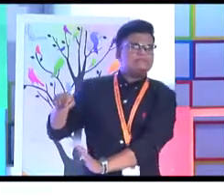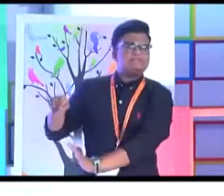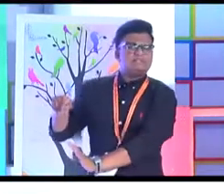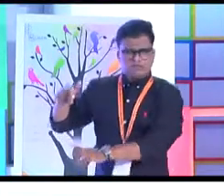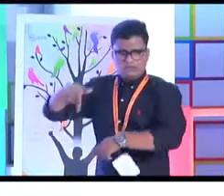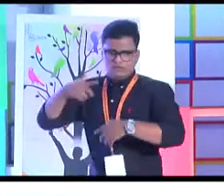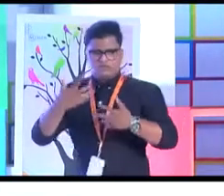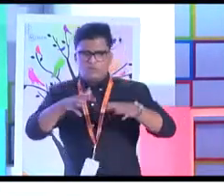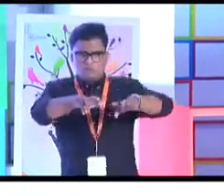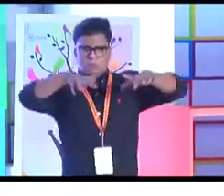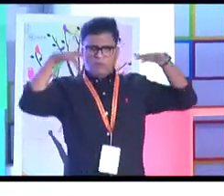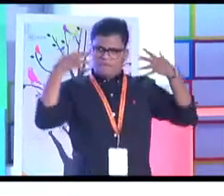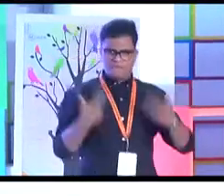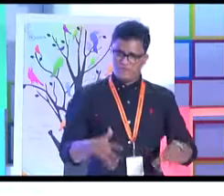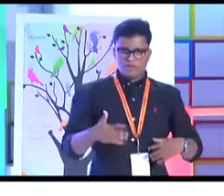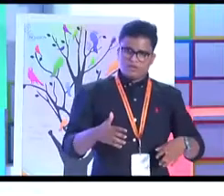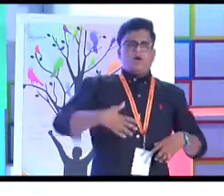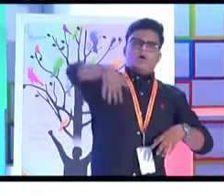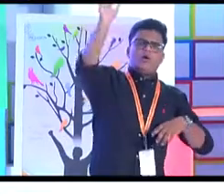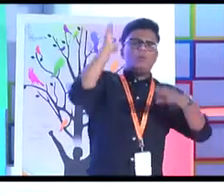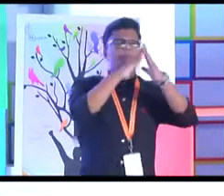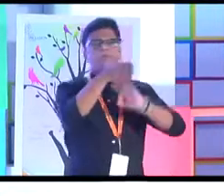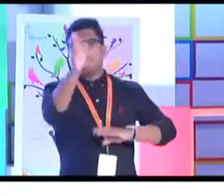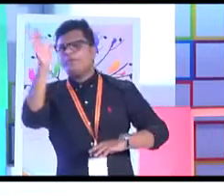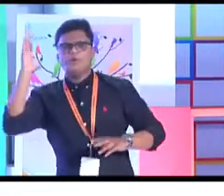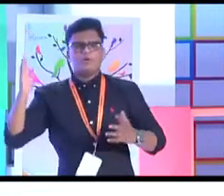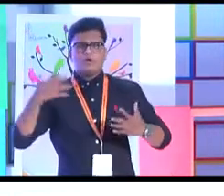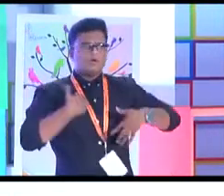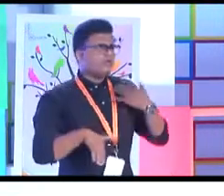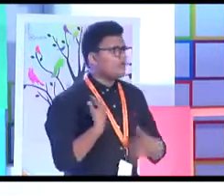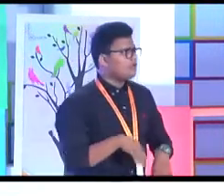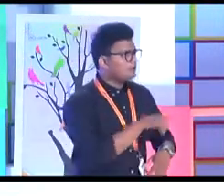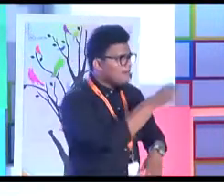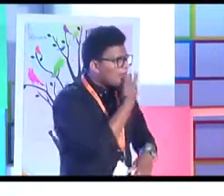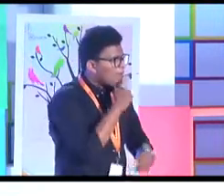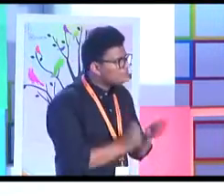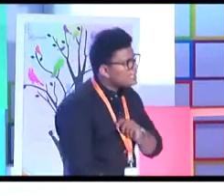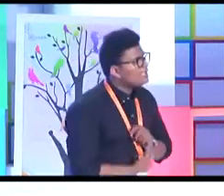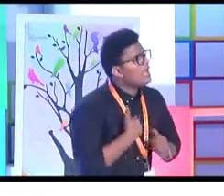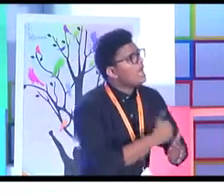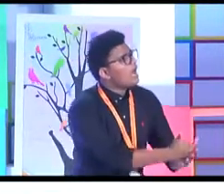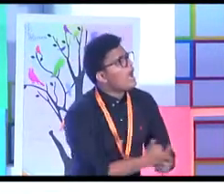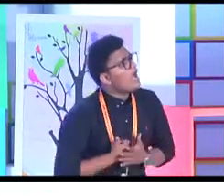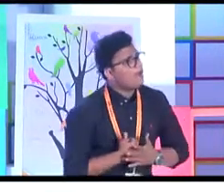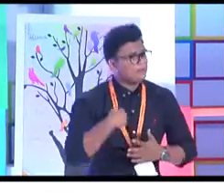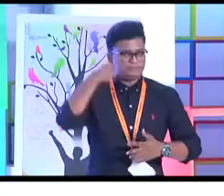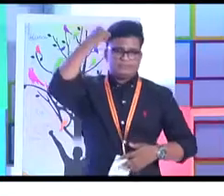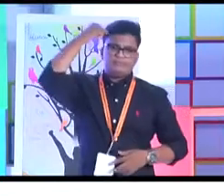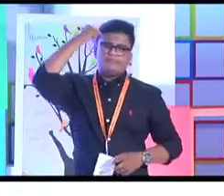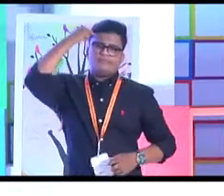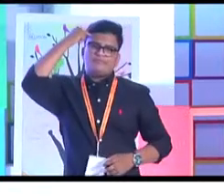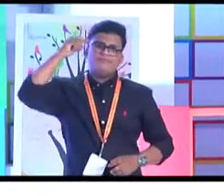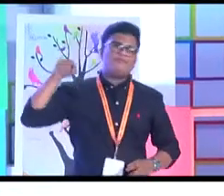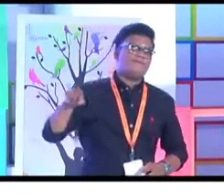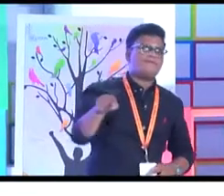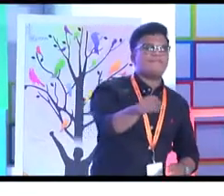summit, you need to choose what, suffering or smile. You need to choose wisely. So it is on your hand to choose. Choose